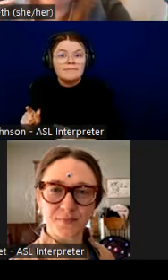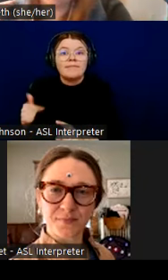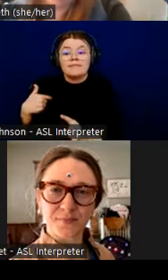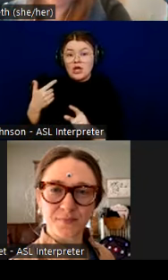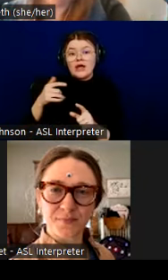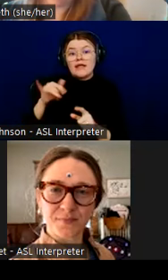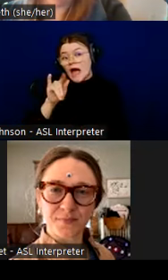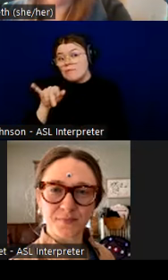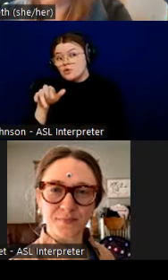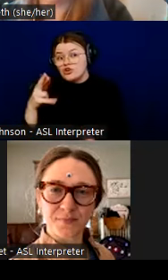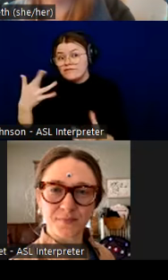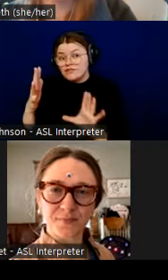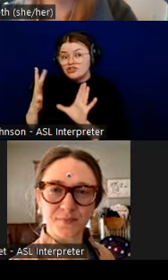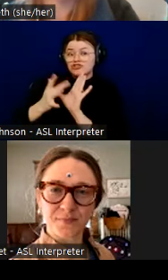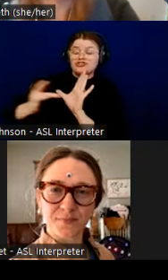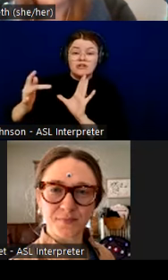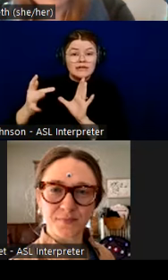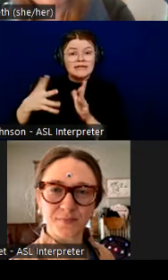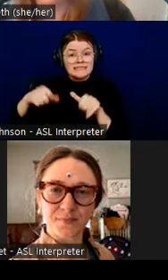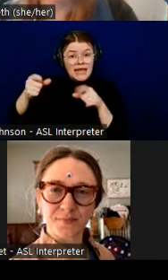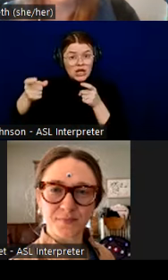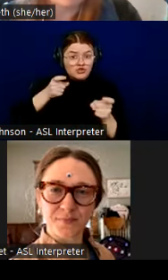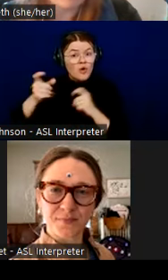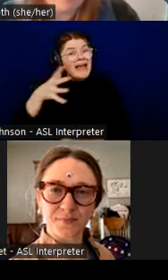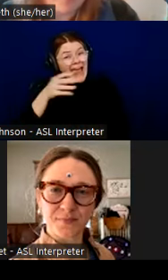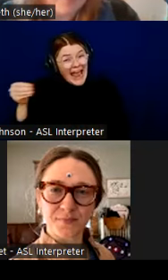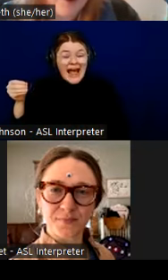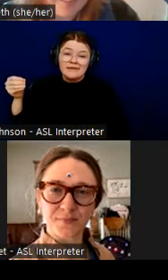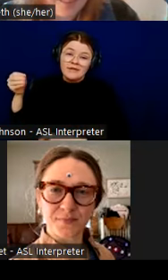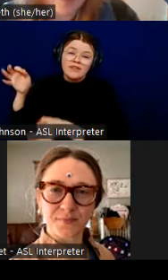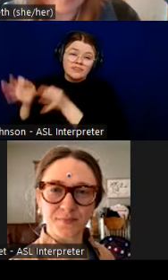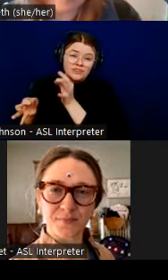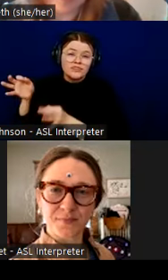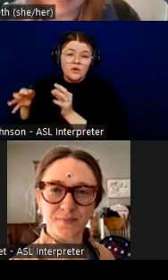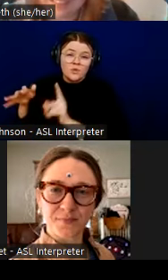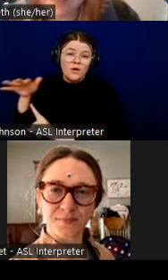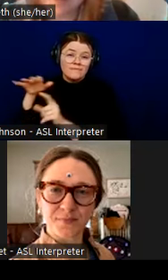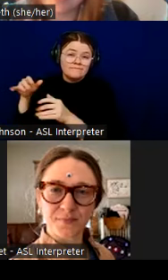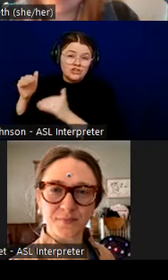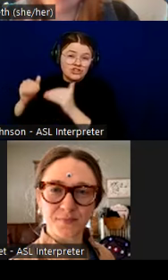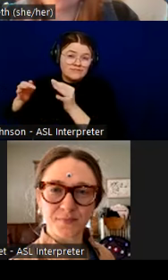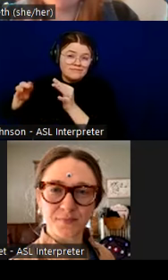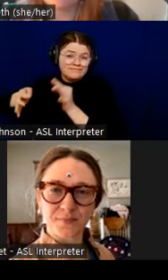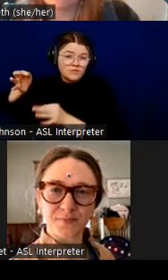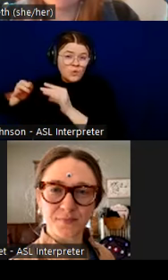And that's really overwhelming. So if you can, please provide some space to process those feelings.